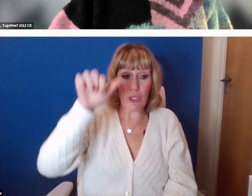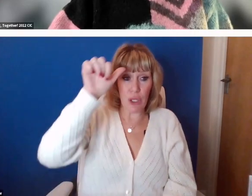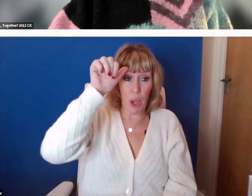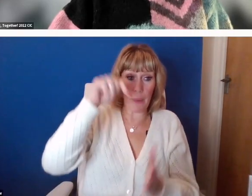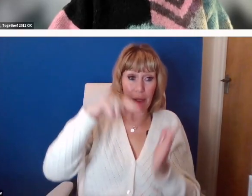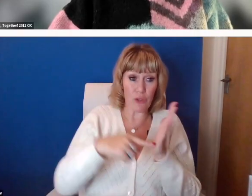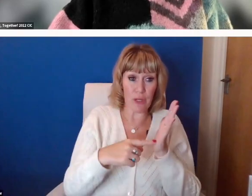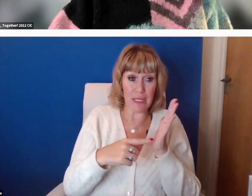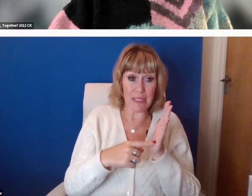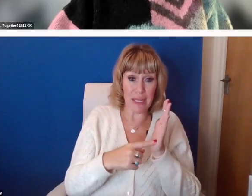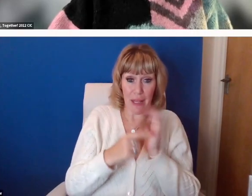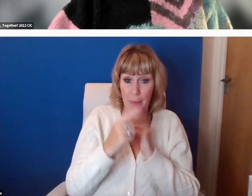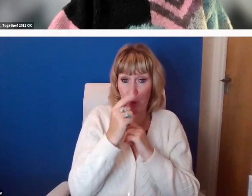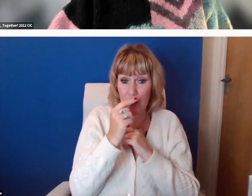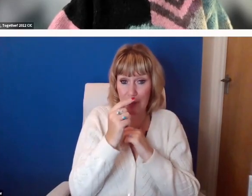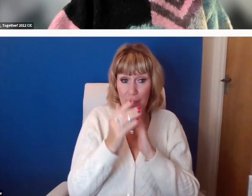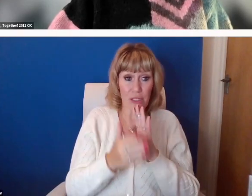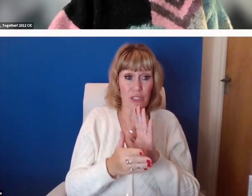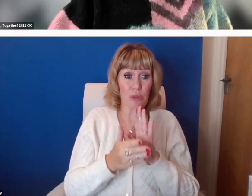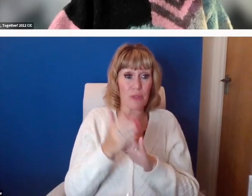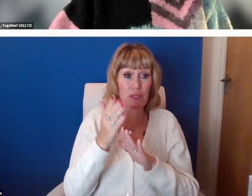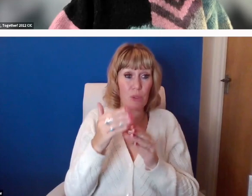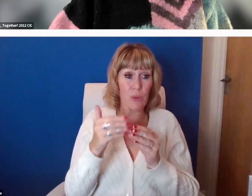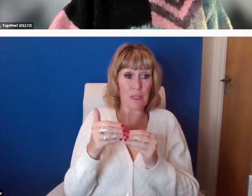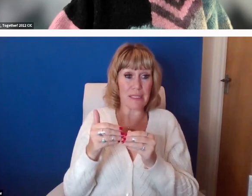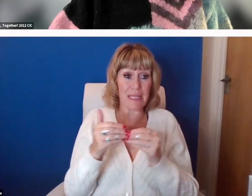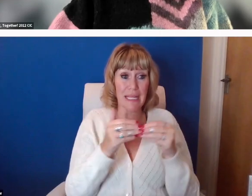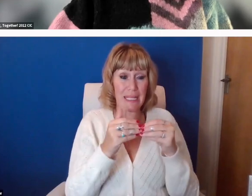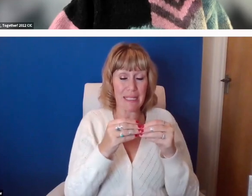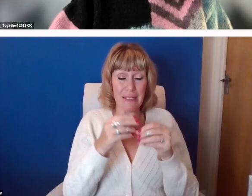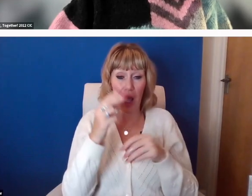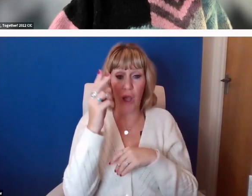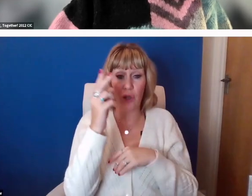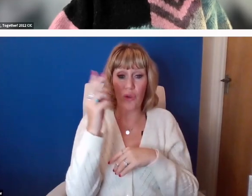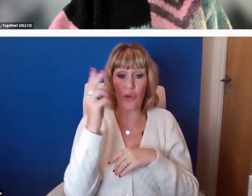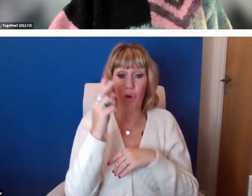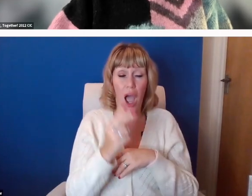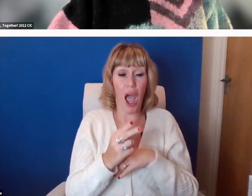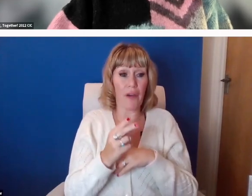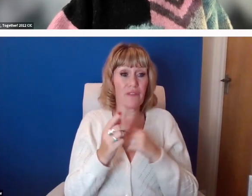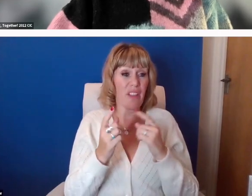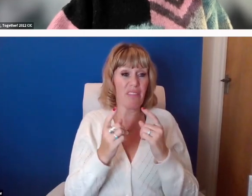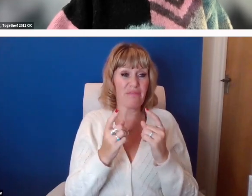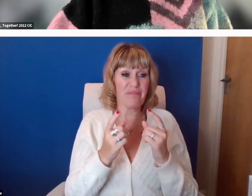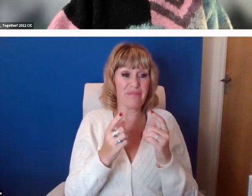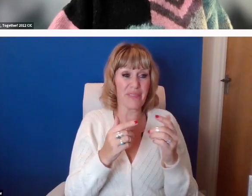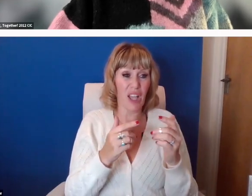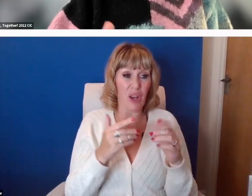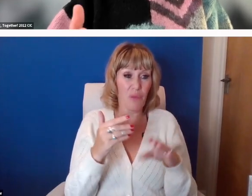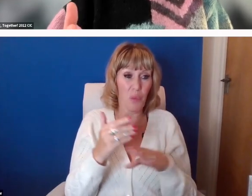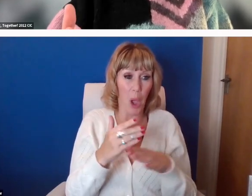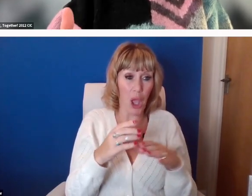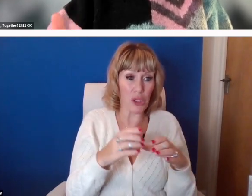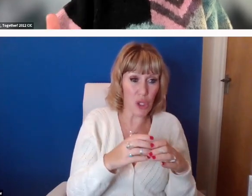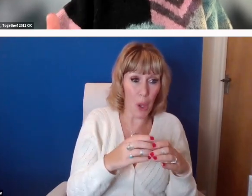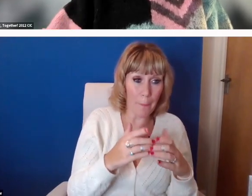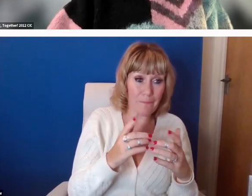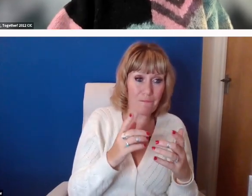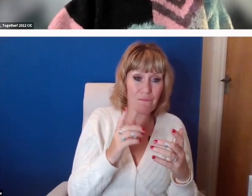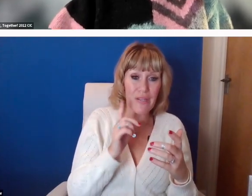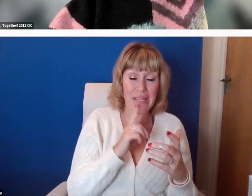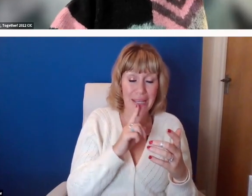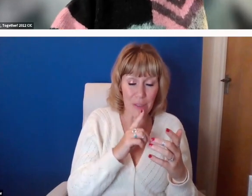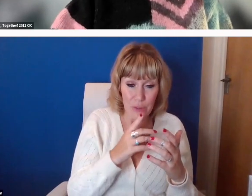she was running off to lead a craft session for girls or something like that. But it's just very, have